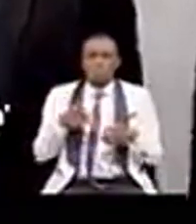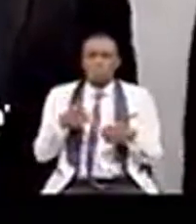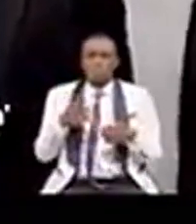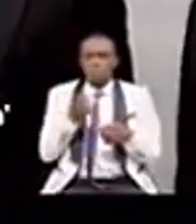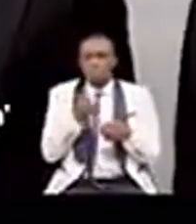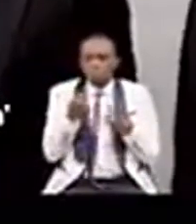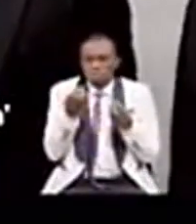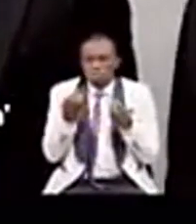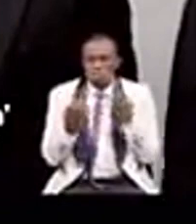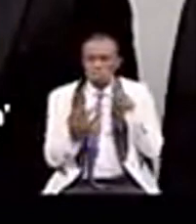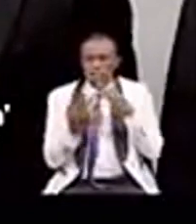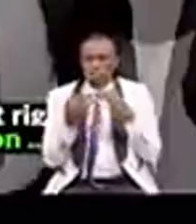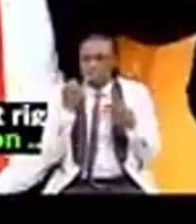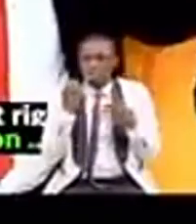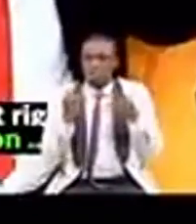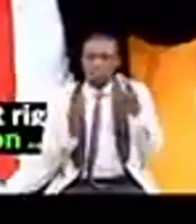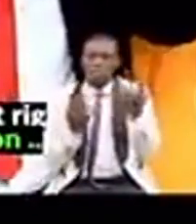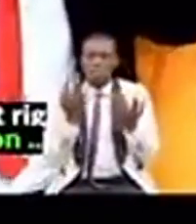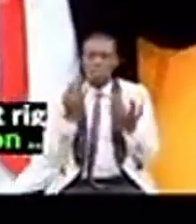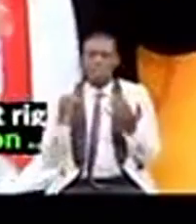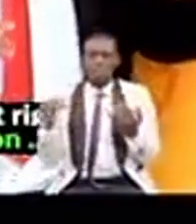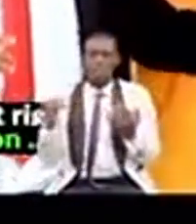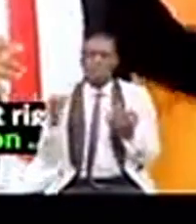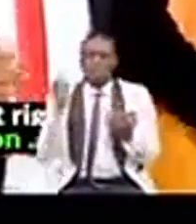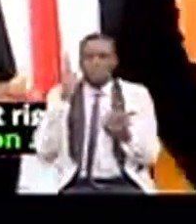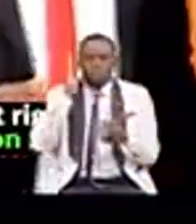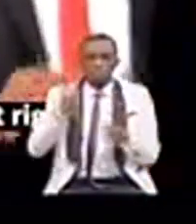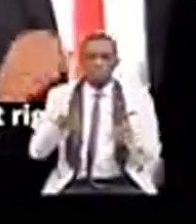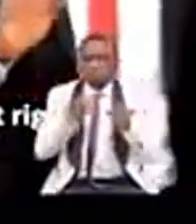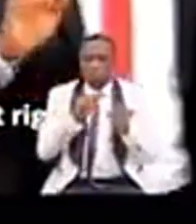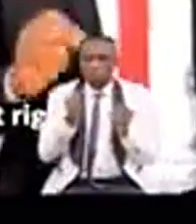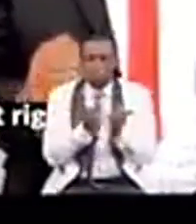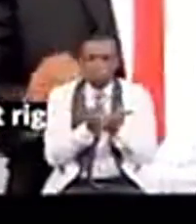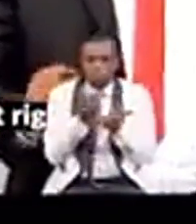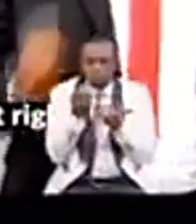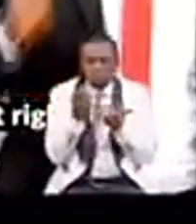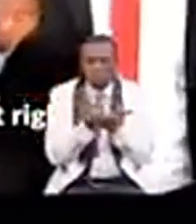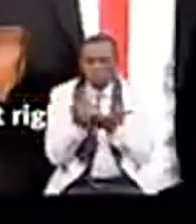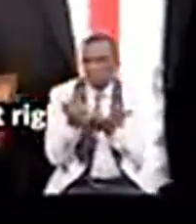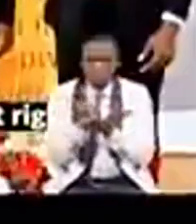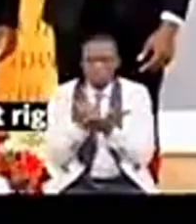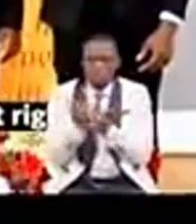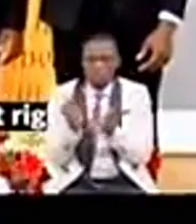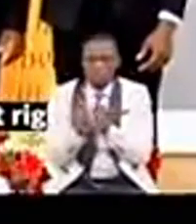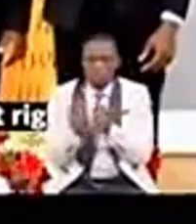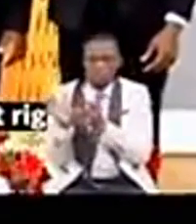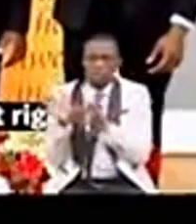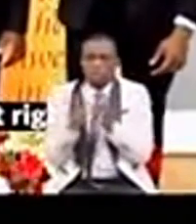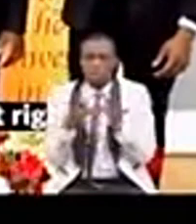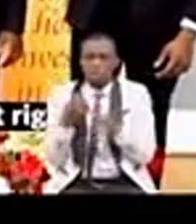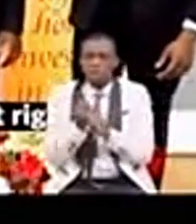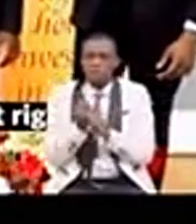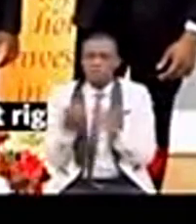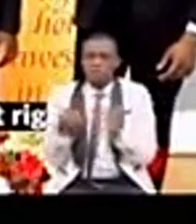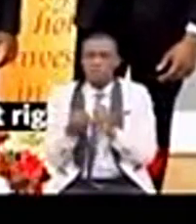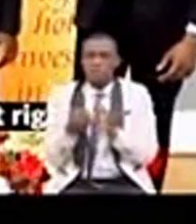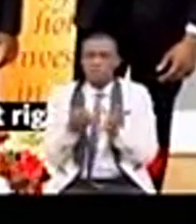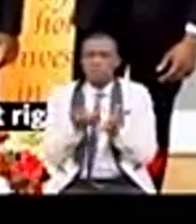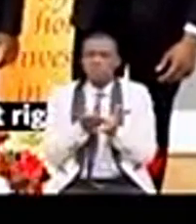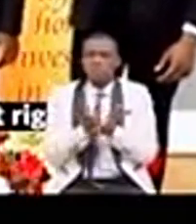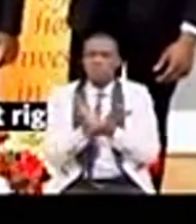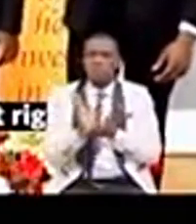a little fire is burning. You will find a little talk with Jesus. Makes it right. Makes it